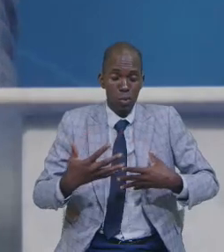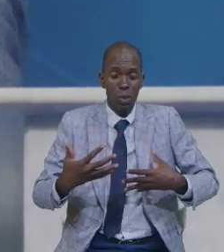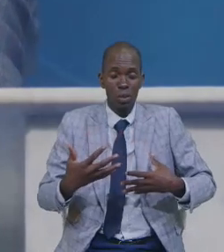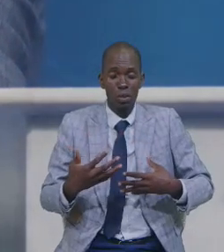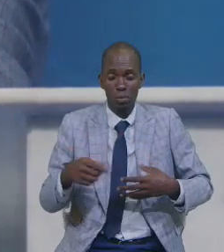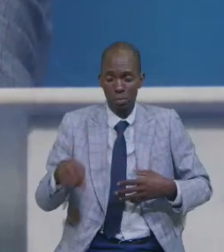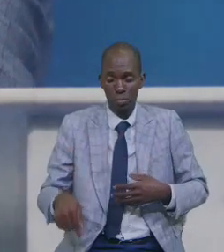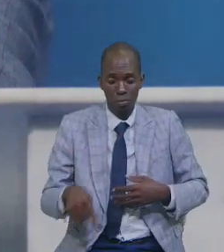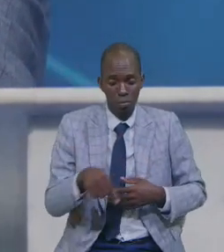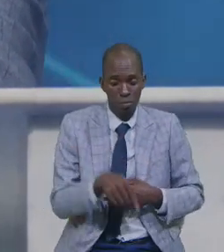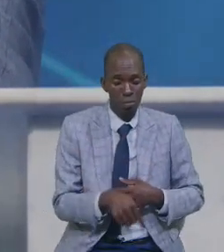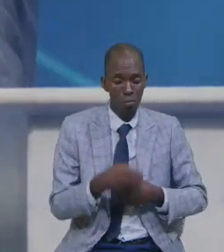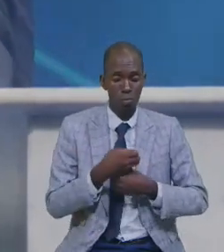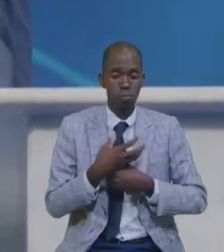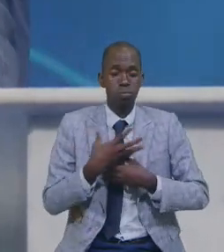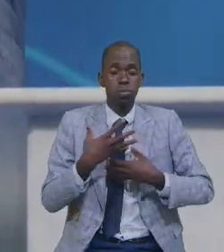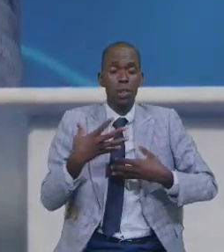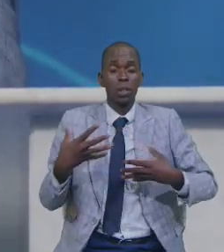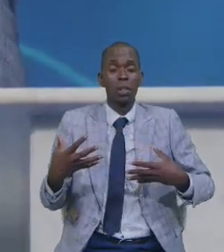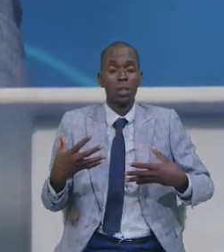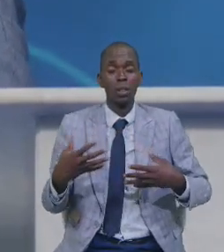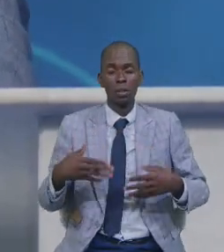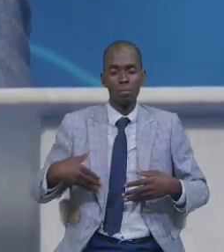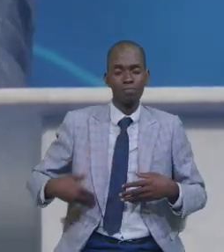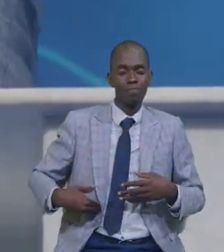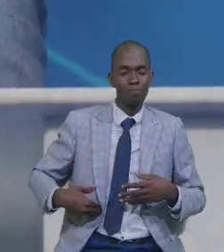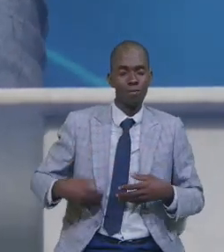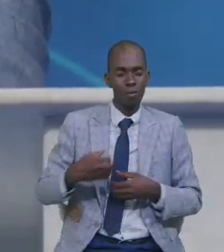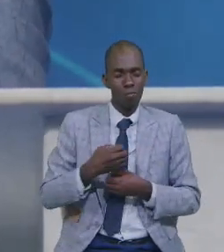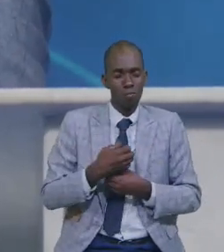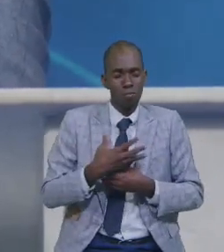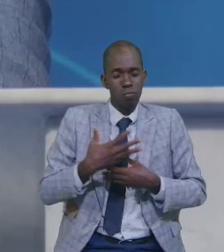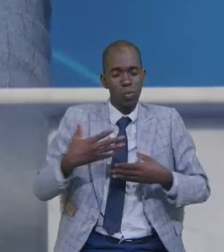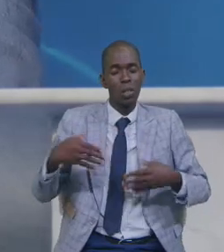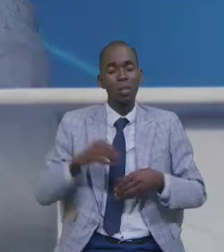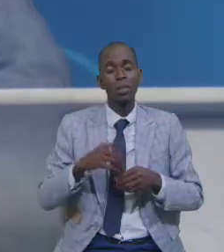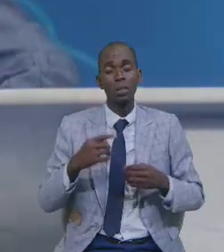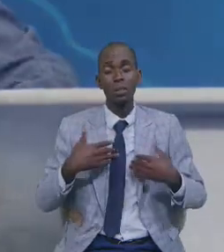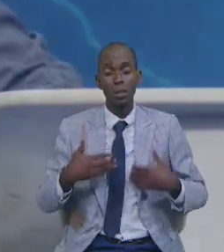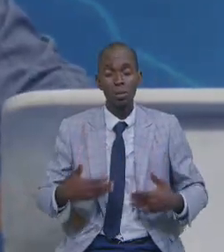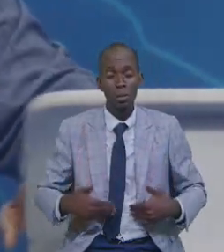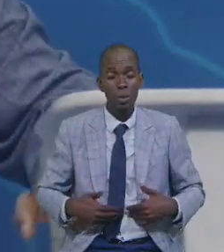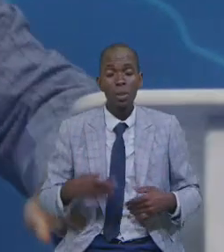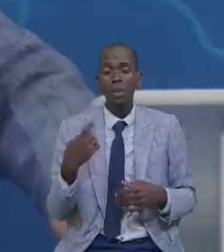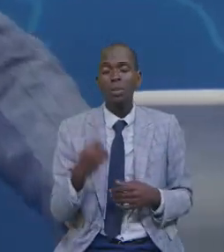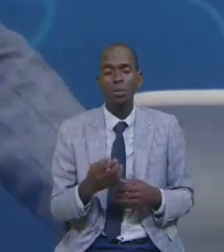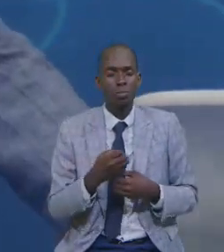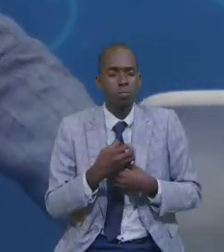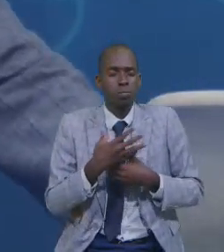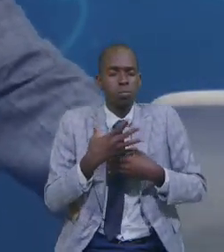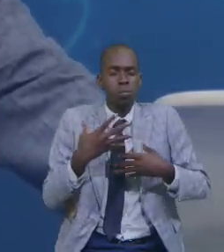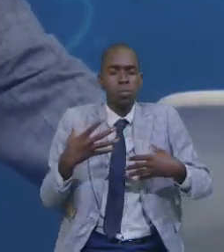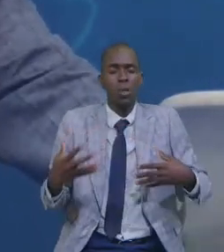elephantiasis in the legs, hernia in that part of the body, the swelling of